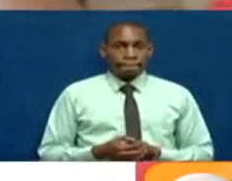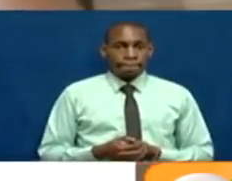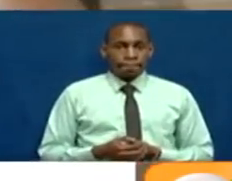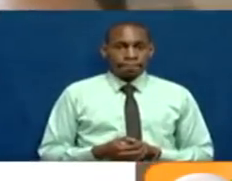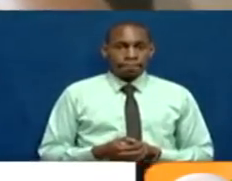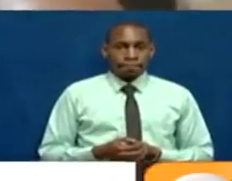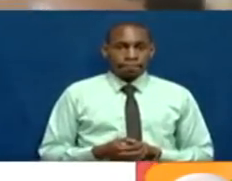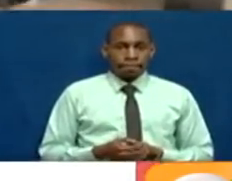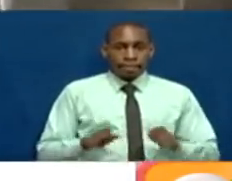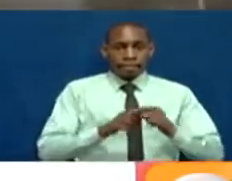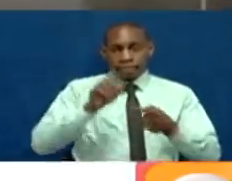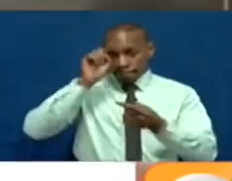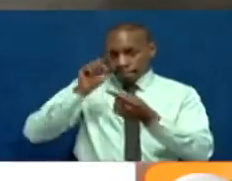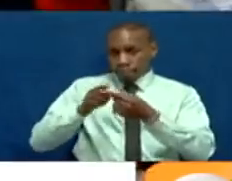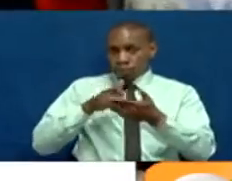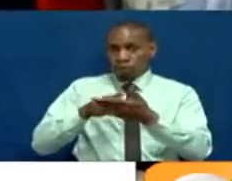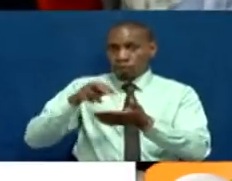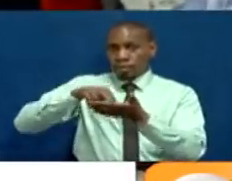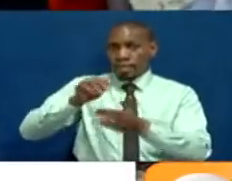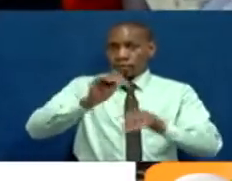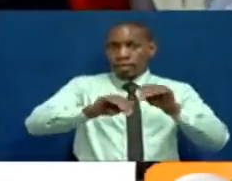and plotting to bar him from the contest.